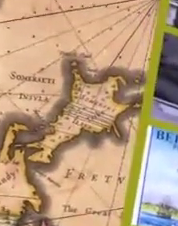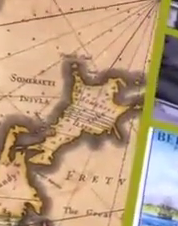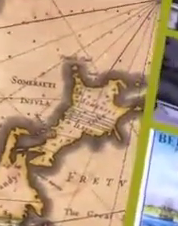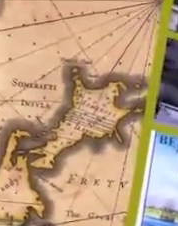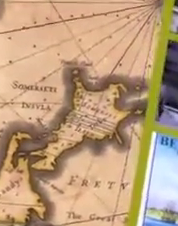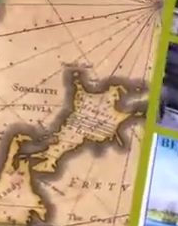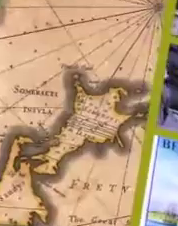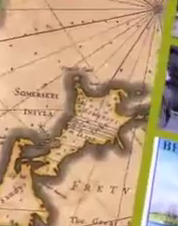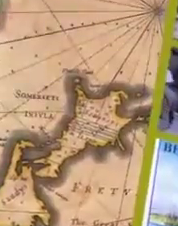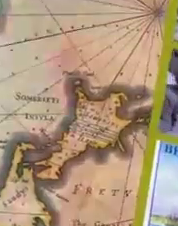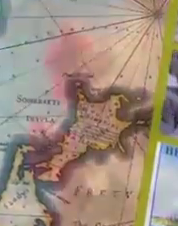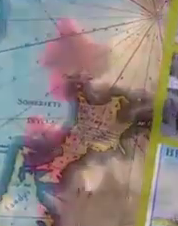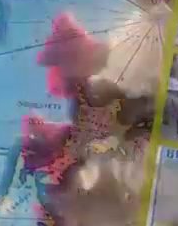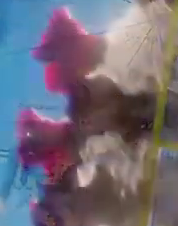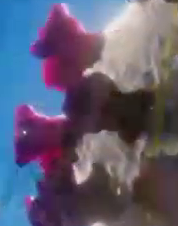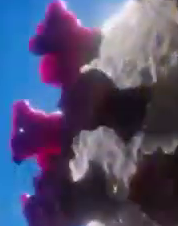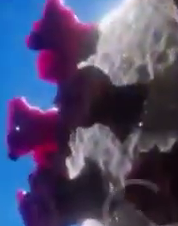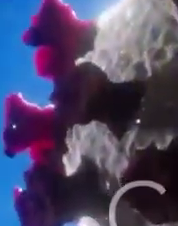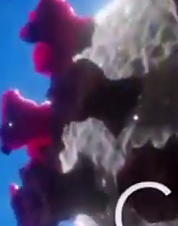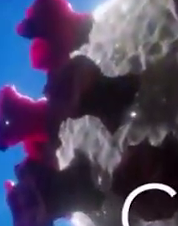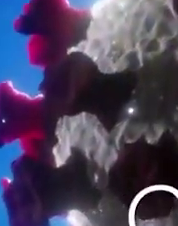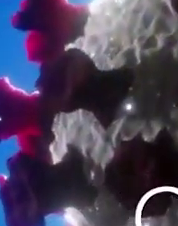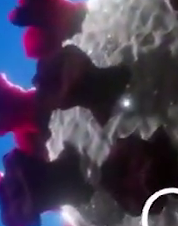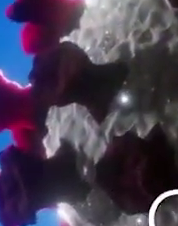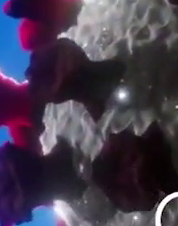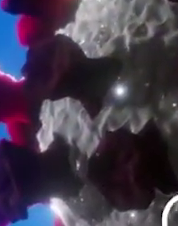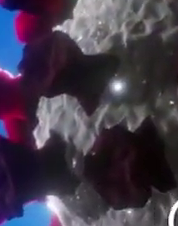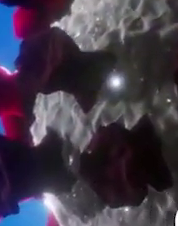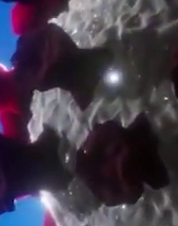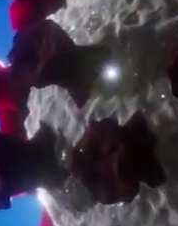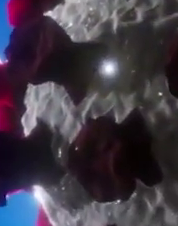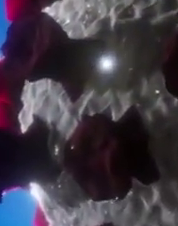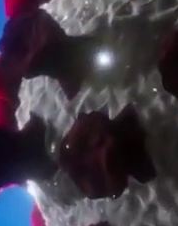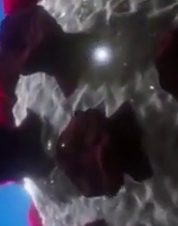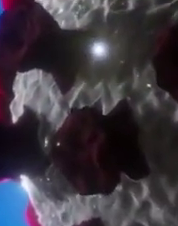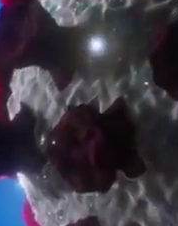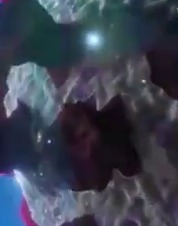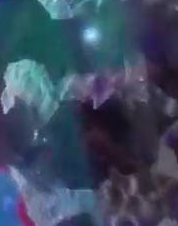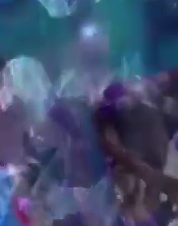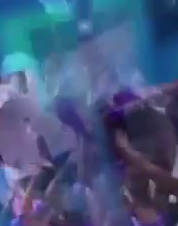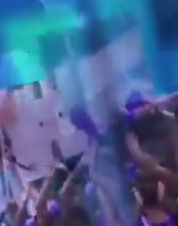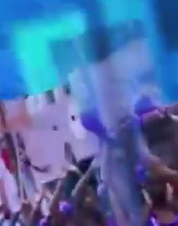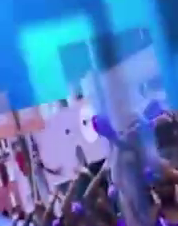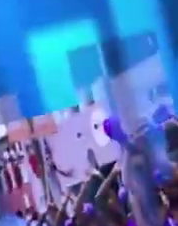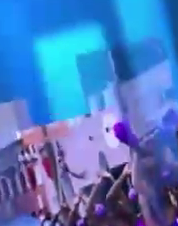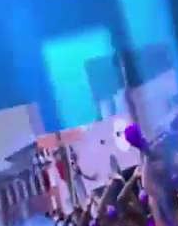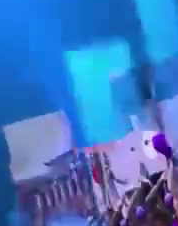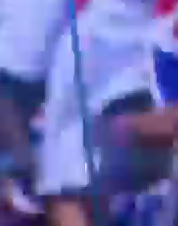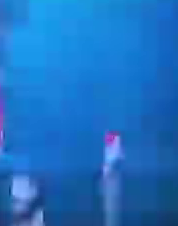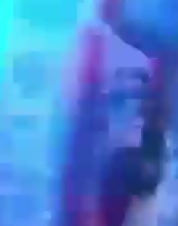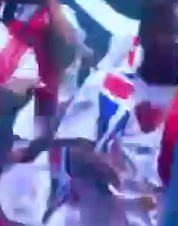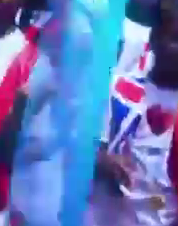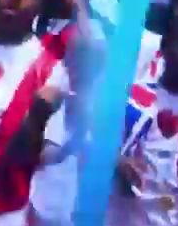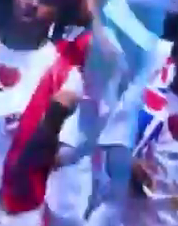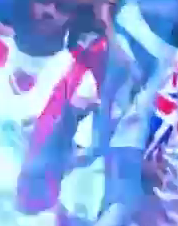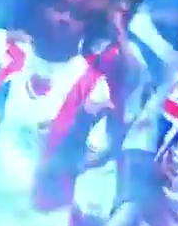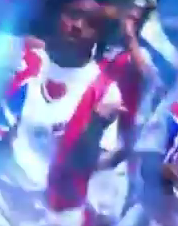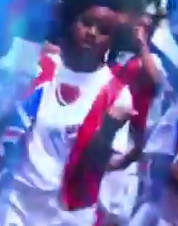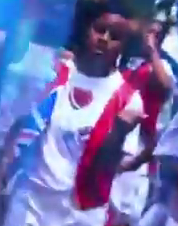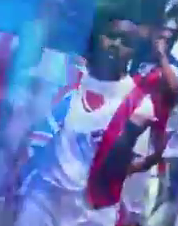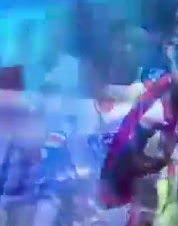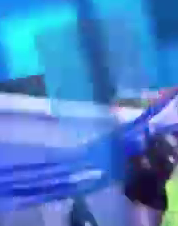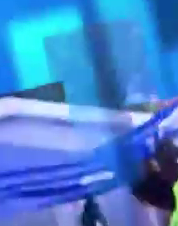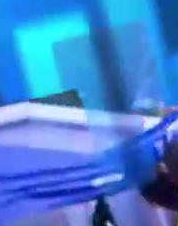culture, and history. However, because of the COVID-19 pandemic and in the interest of the health and safety of Bermuda's